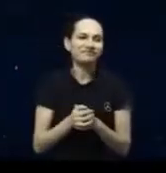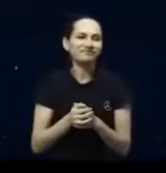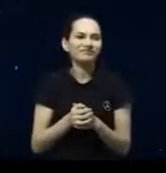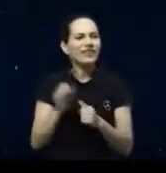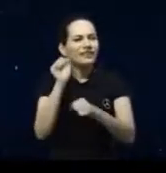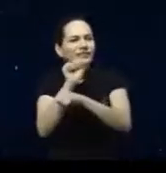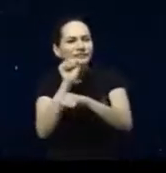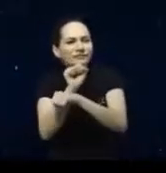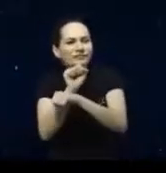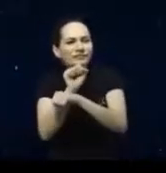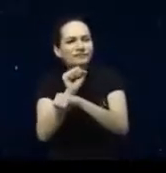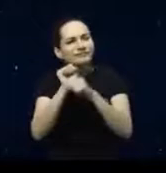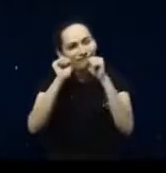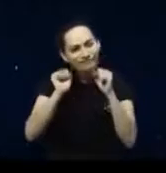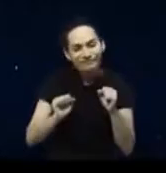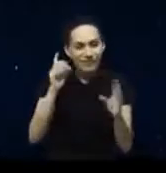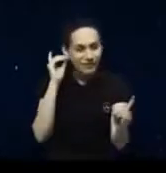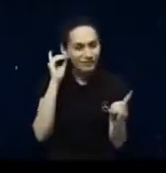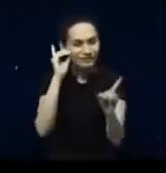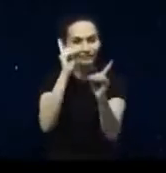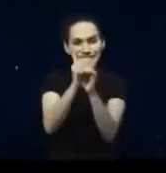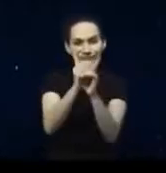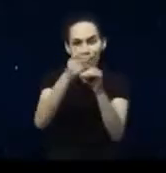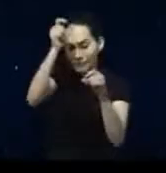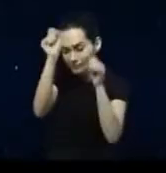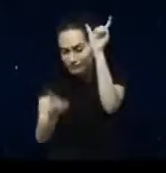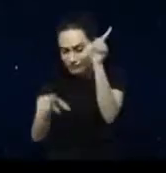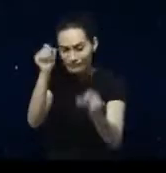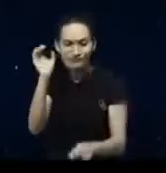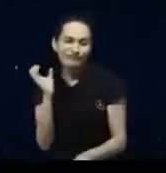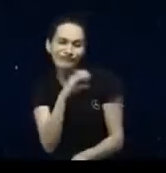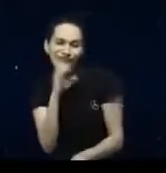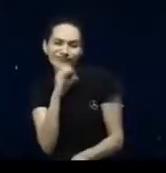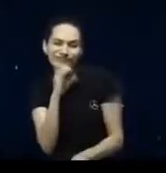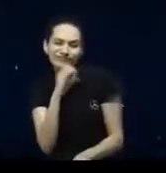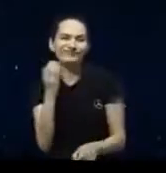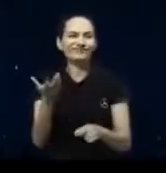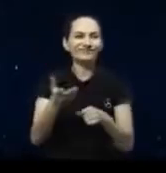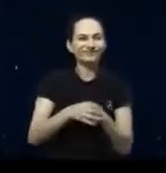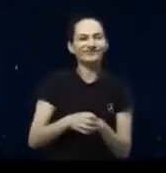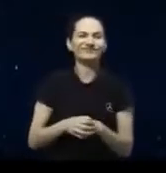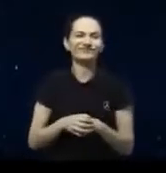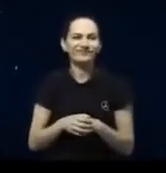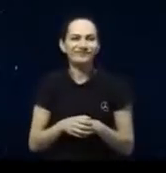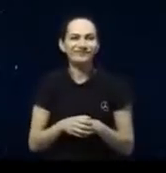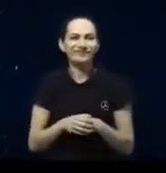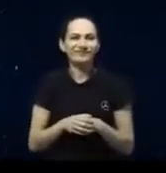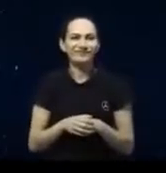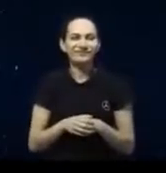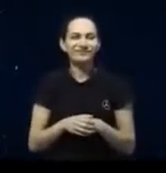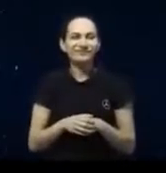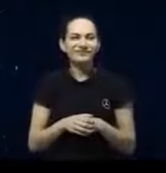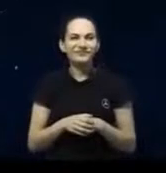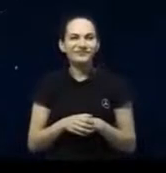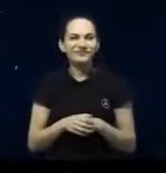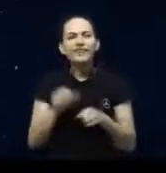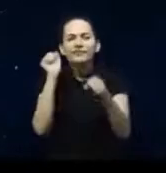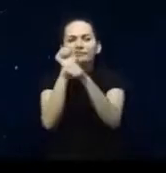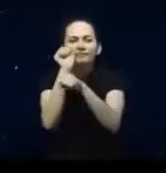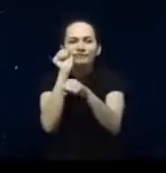and Hold to Become very Sweet reggae face-to-face and pass on